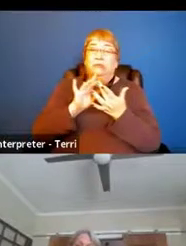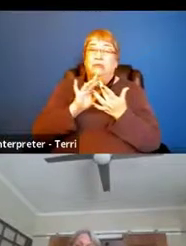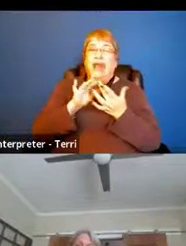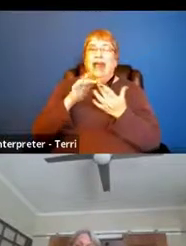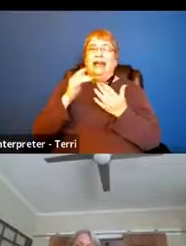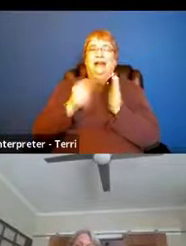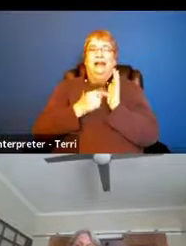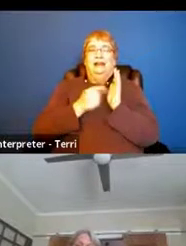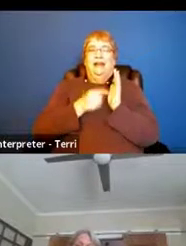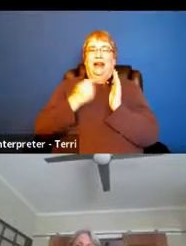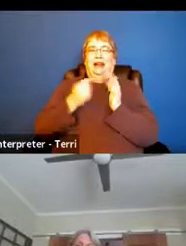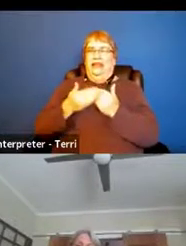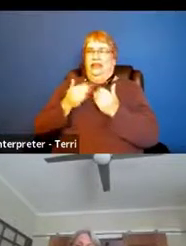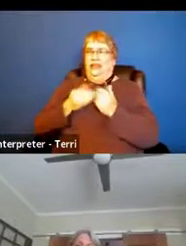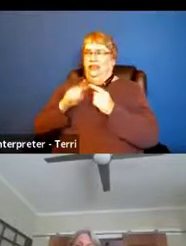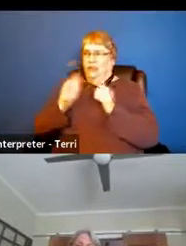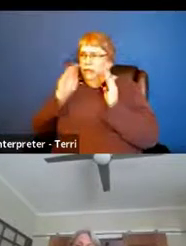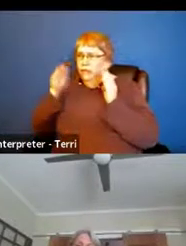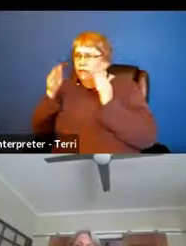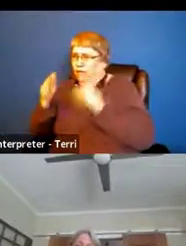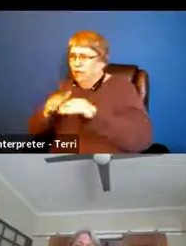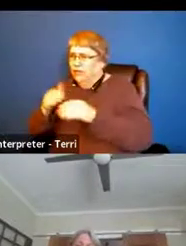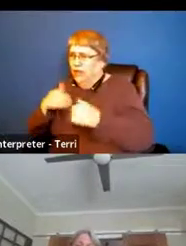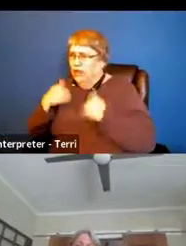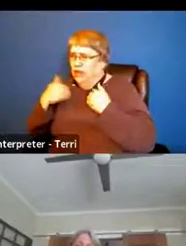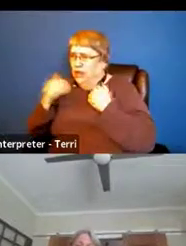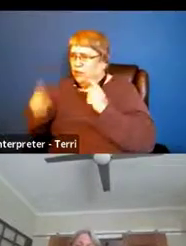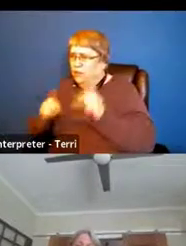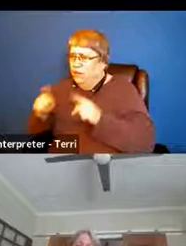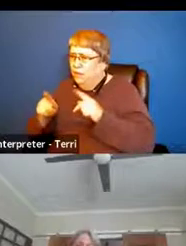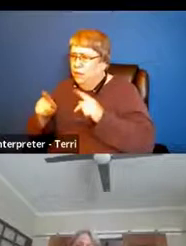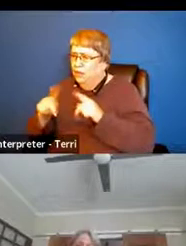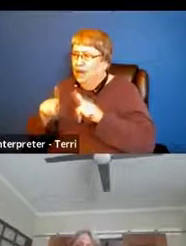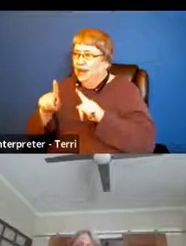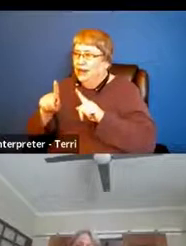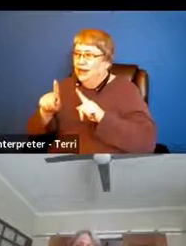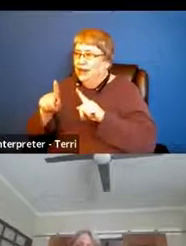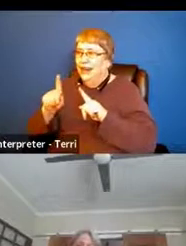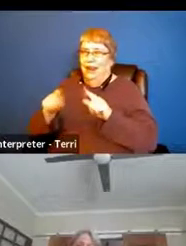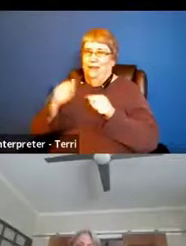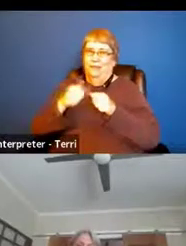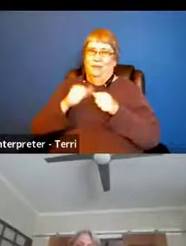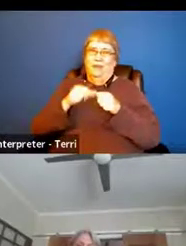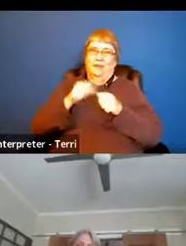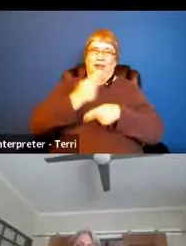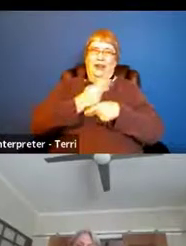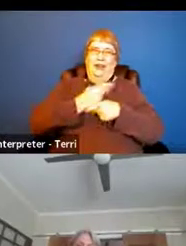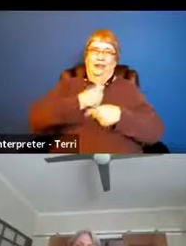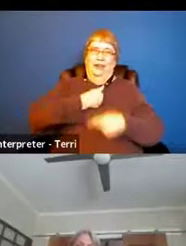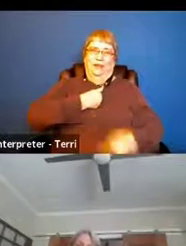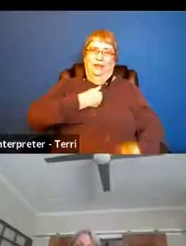to kind of focus on young people, but we also really need to focus on taking care of ourselves. Absolutely.